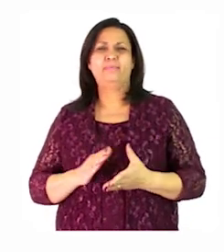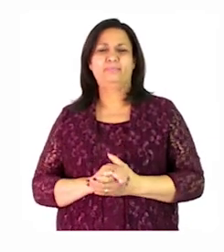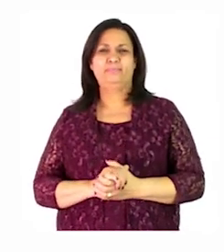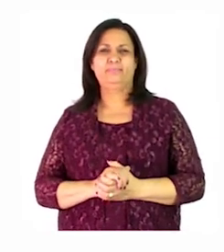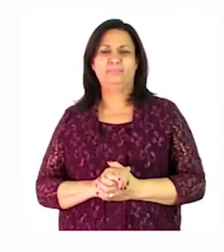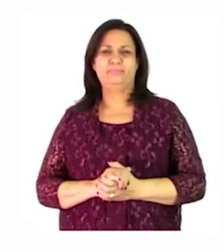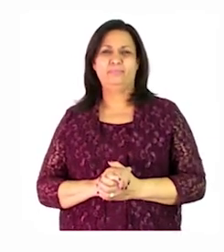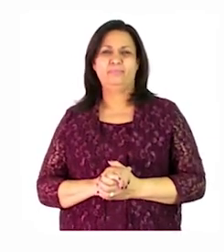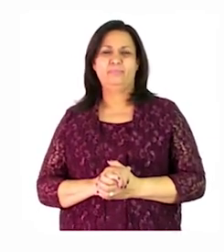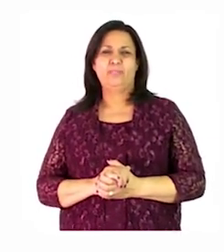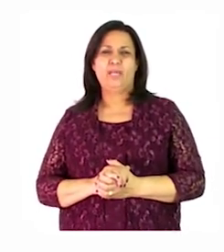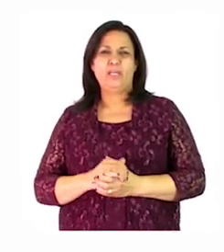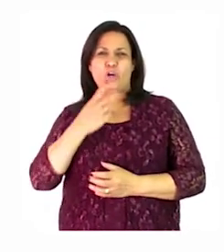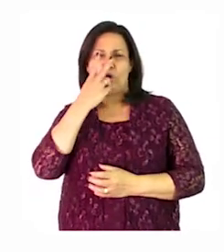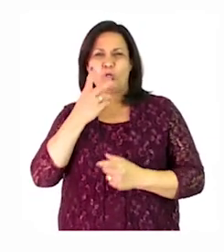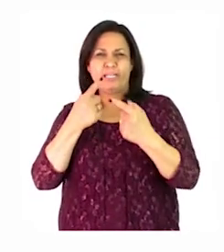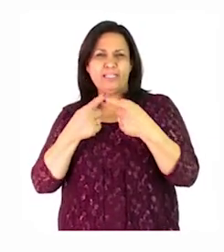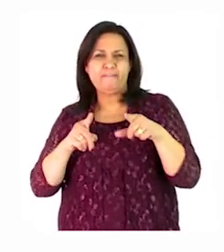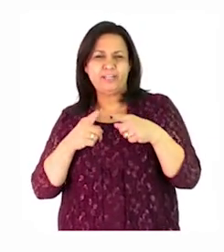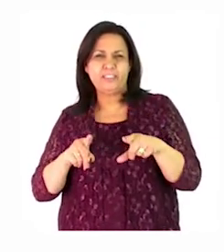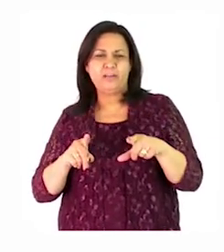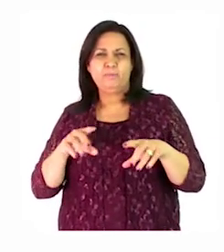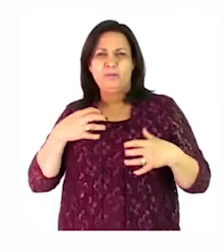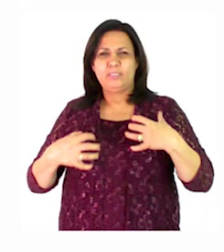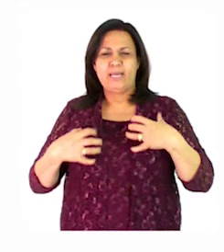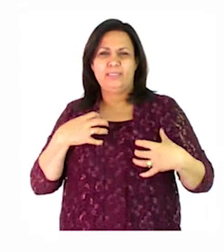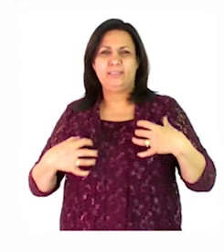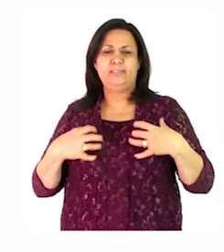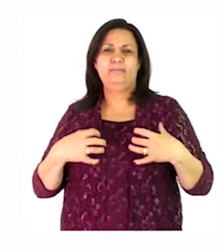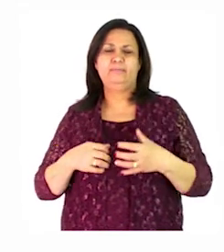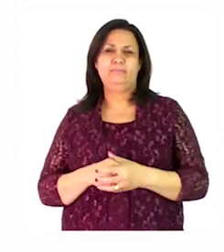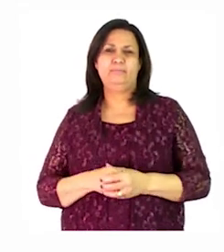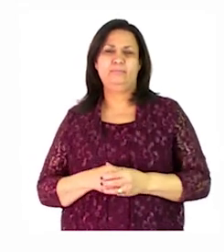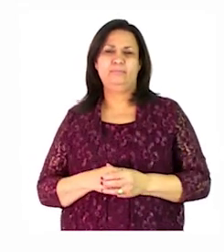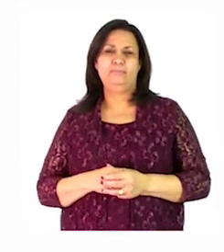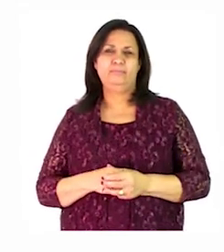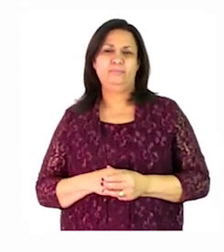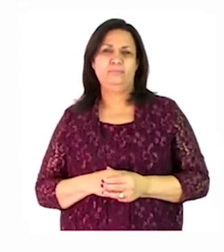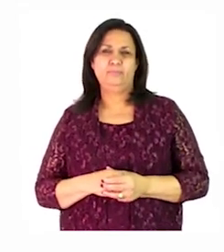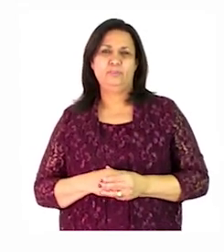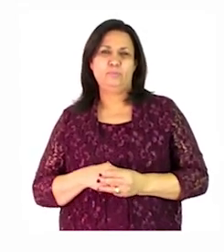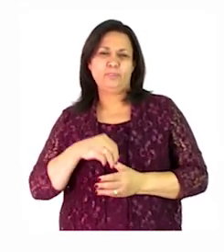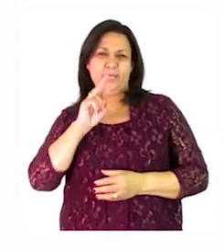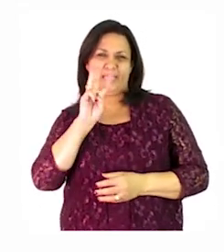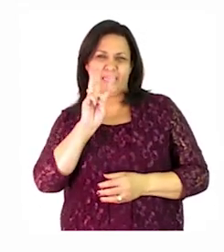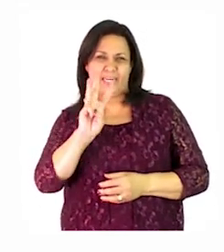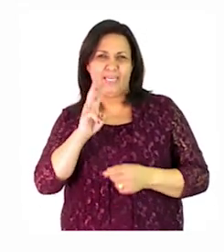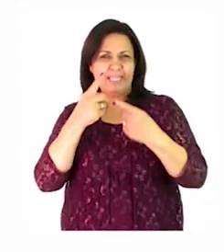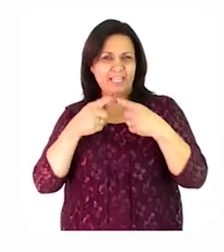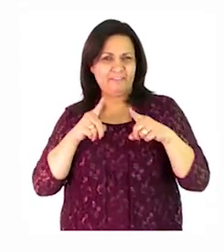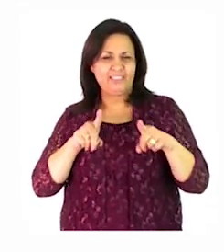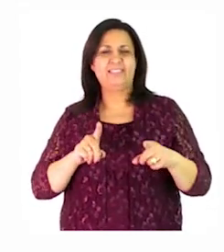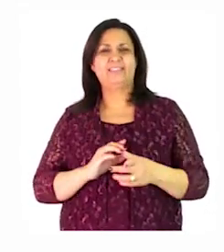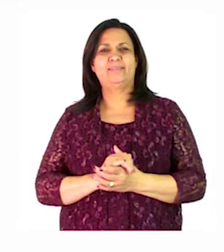Find the difference between the 2 teddies. You will be able to spot the 3